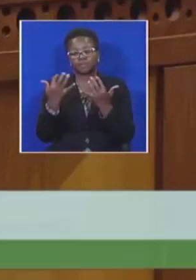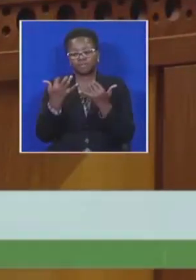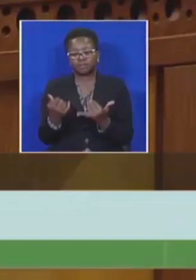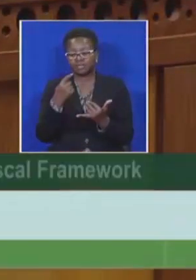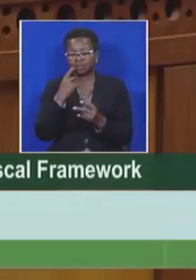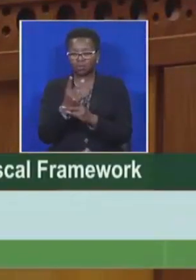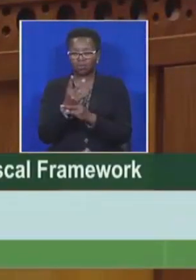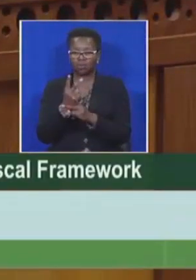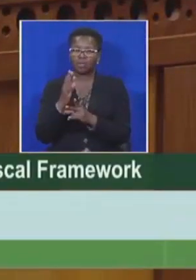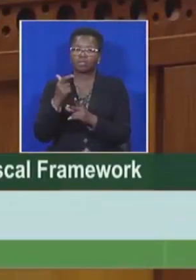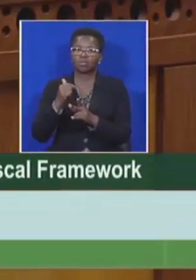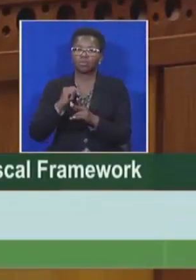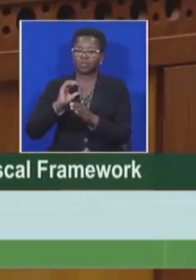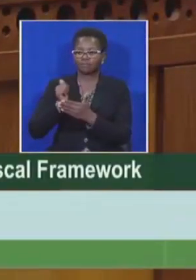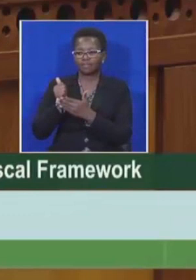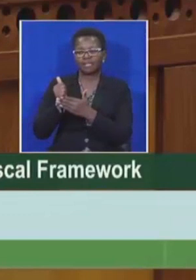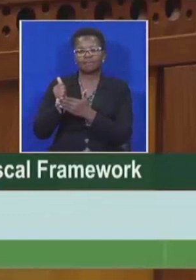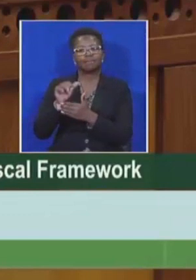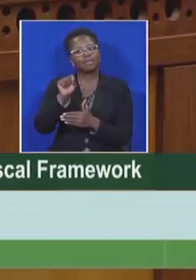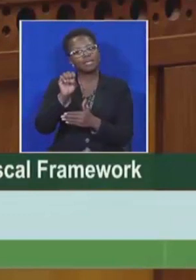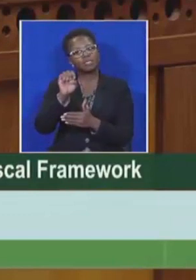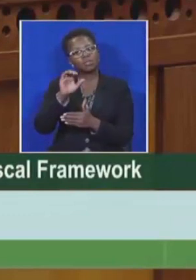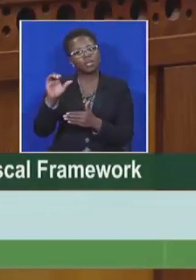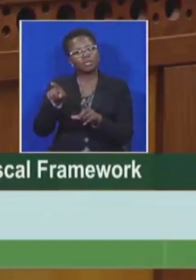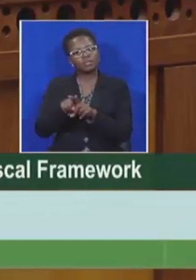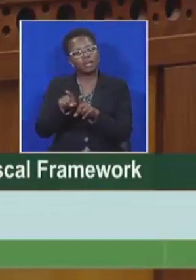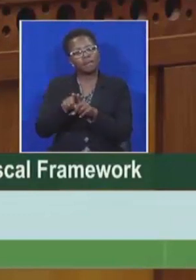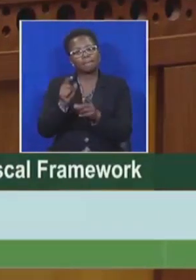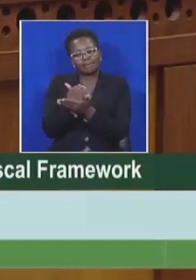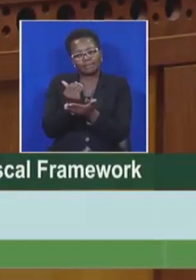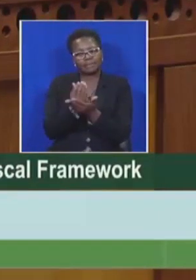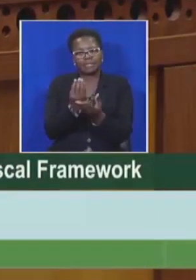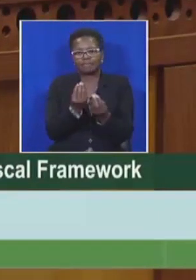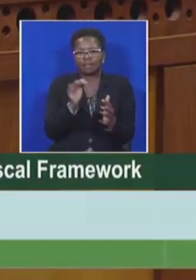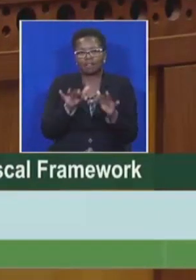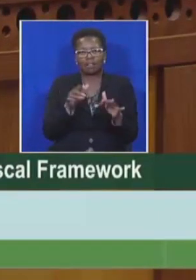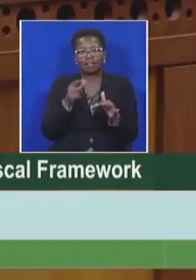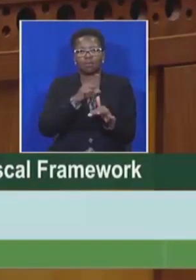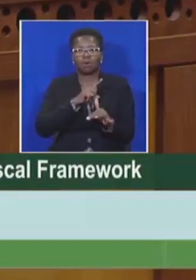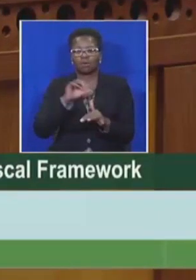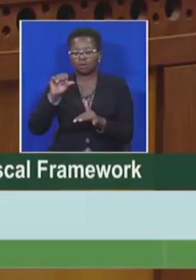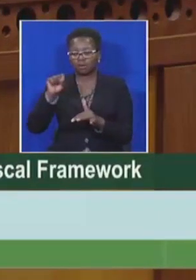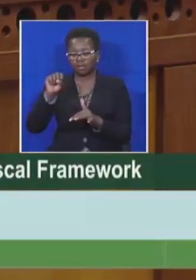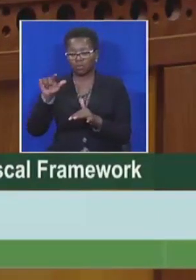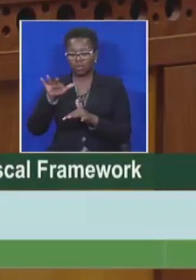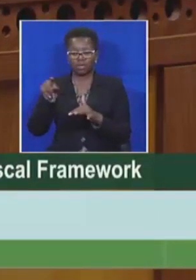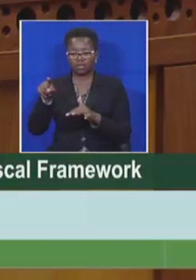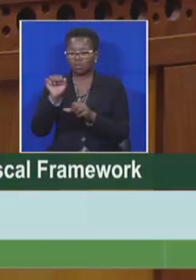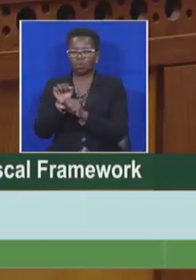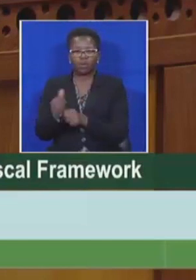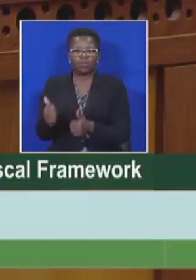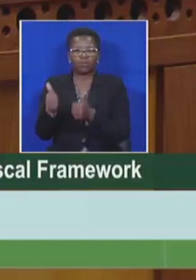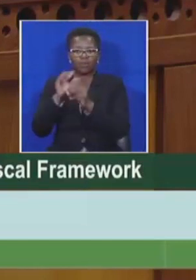and guarantees for state-owned entities, as most of them are crippled by inefficiencies and a lack of clear